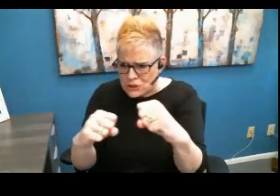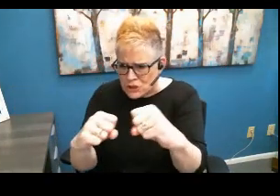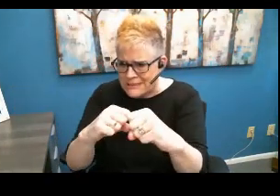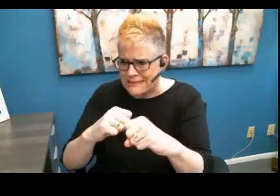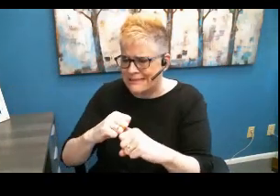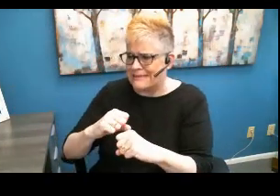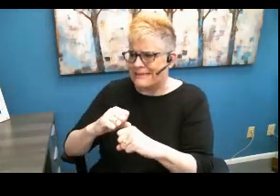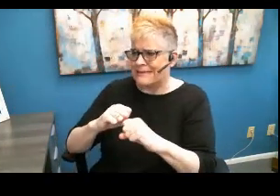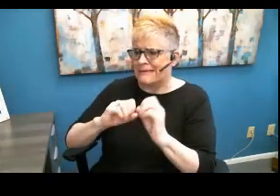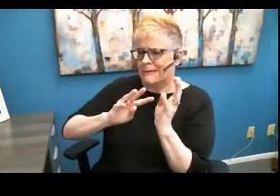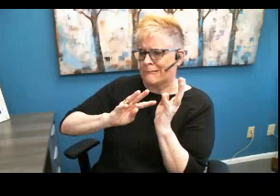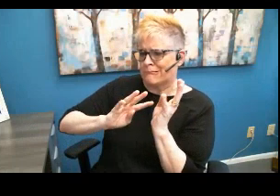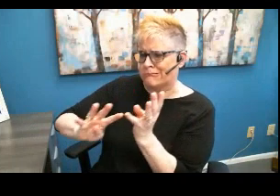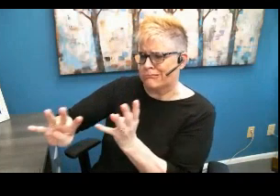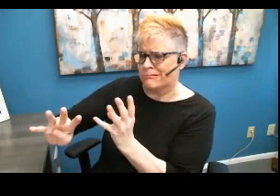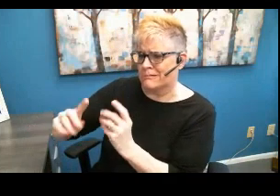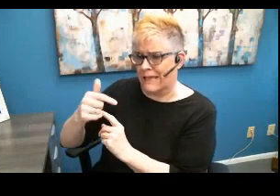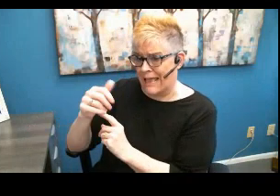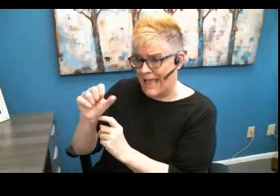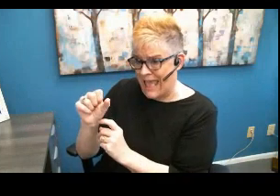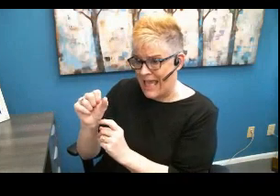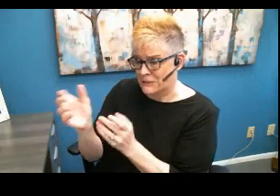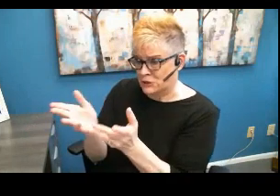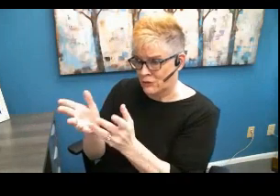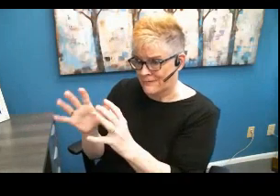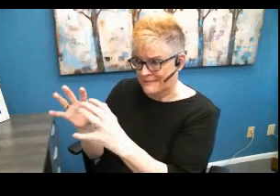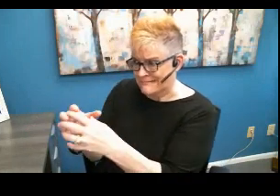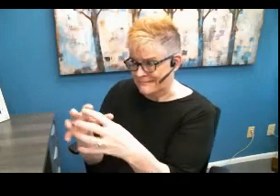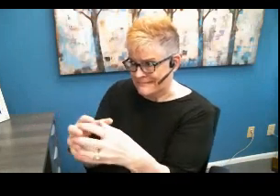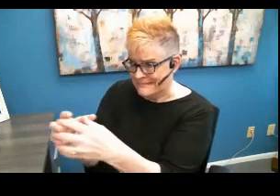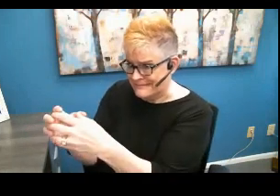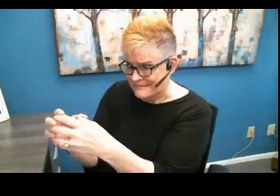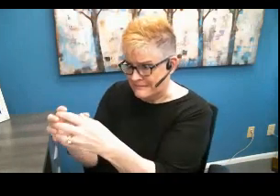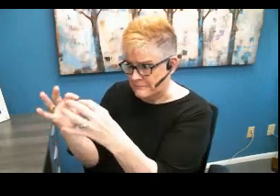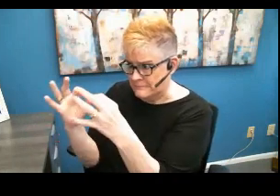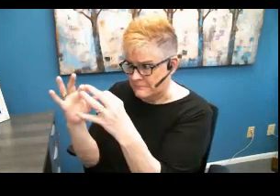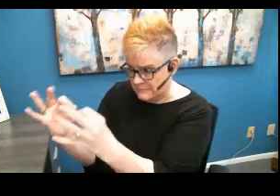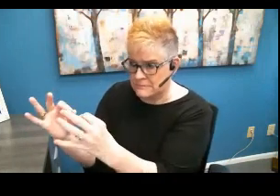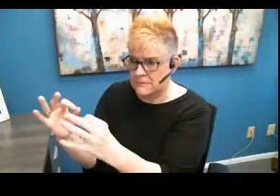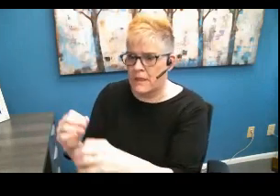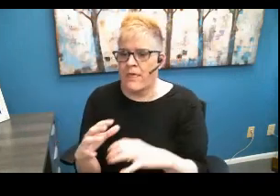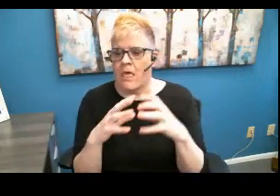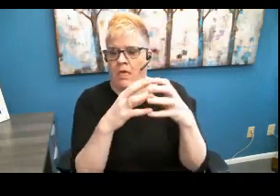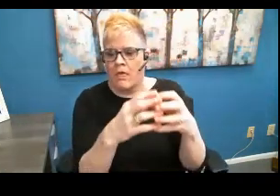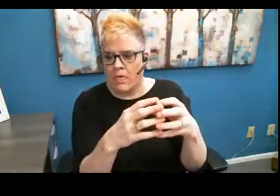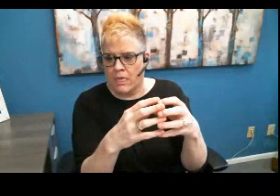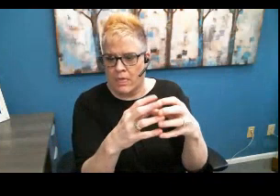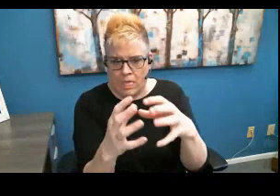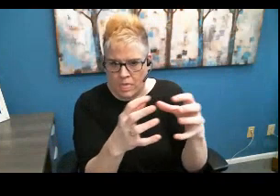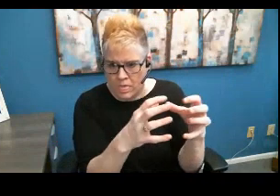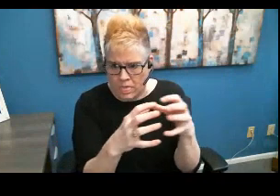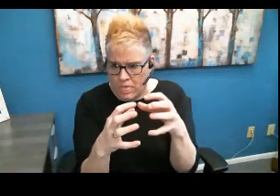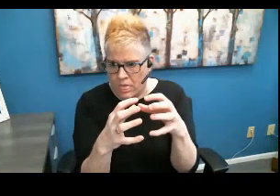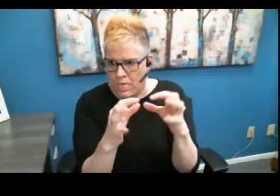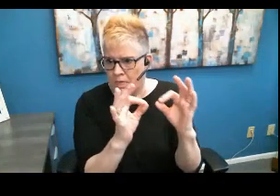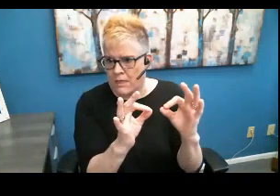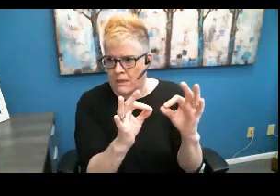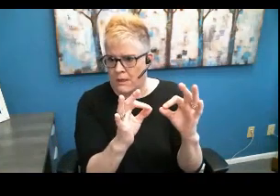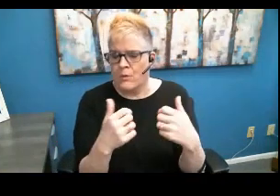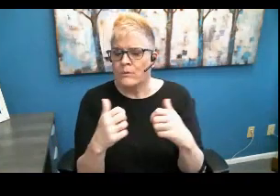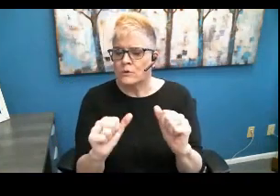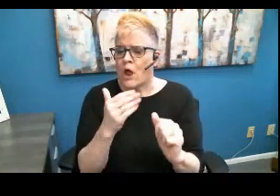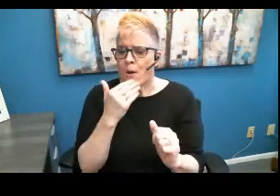it into service, segment by segment. We would try our best to,